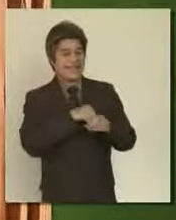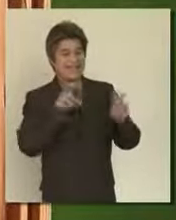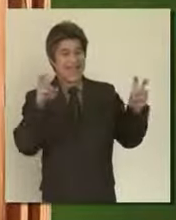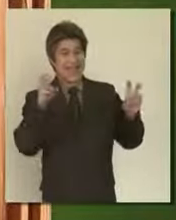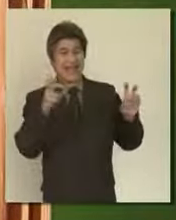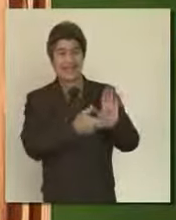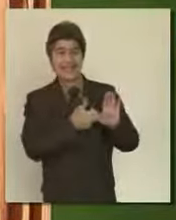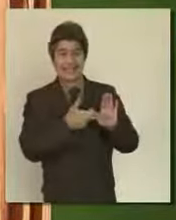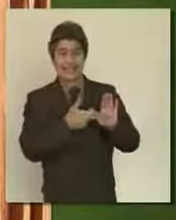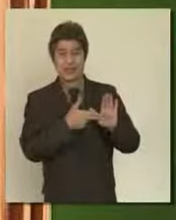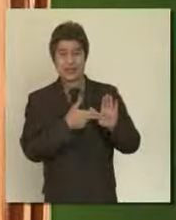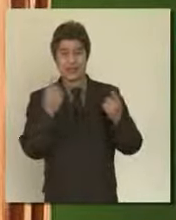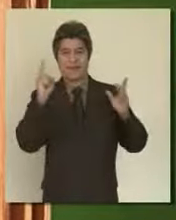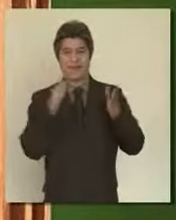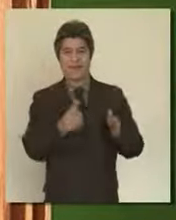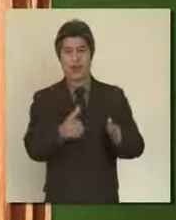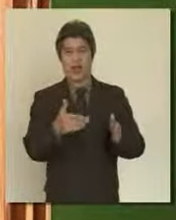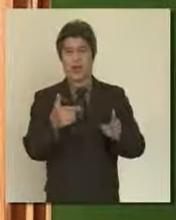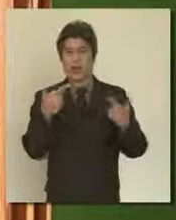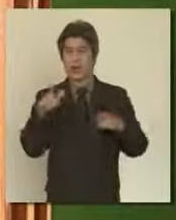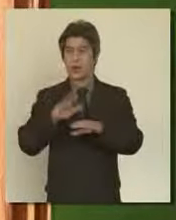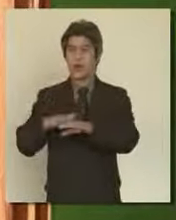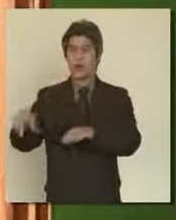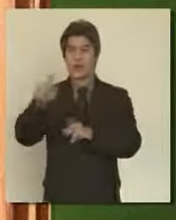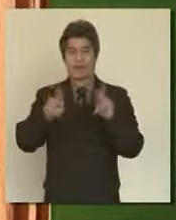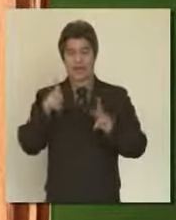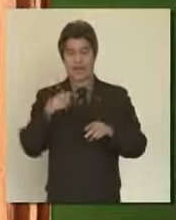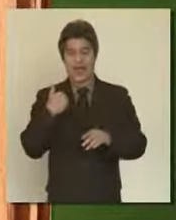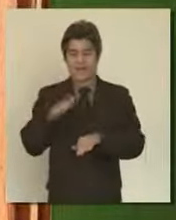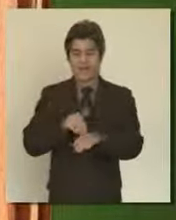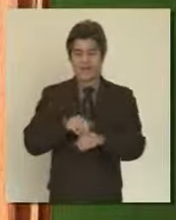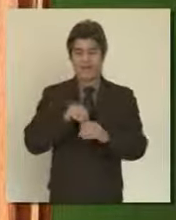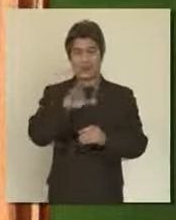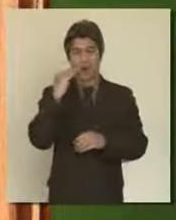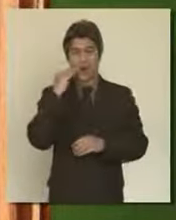is an effective tool for alerting first responders that there are pets inside your home.